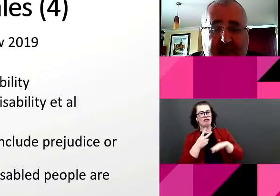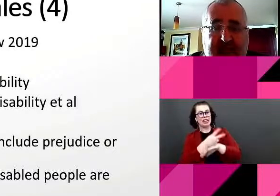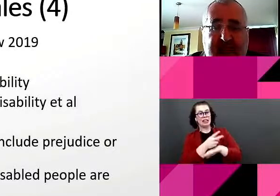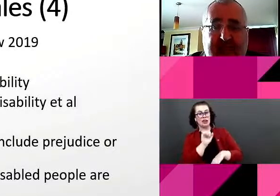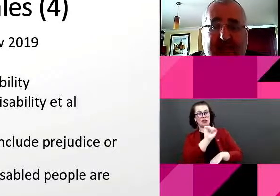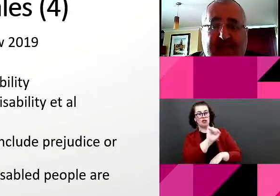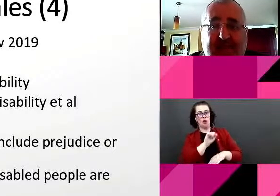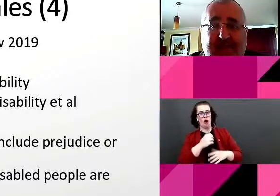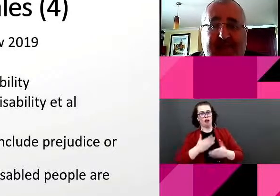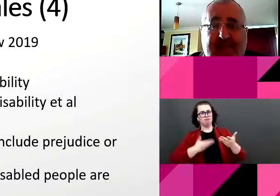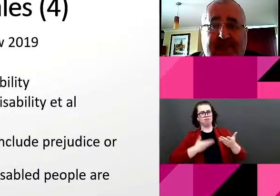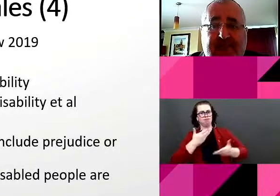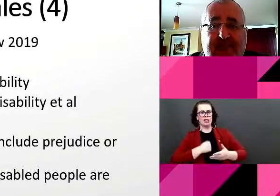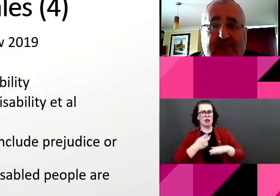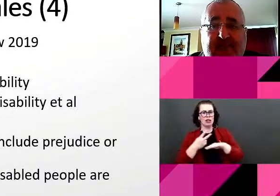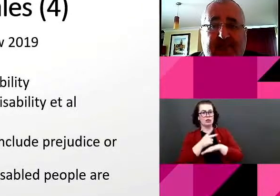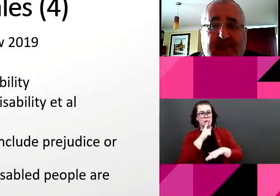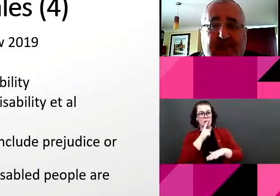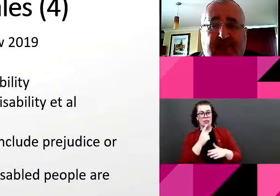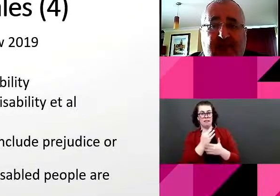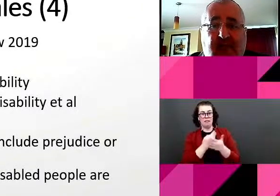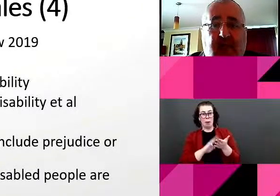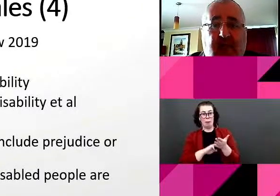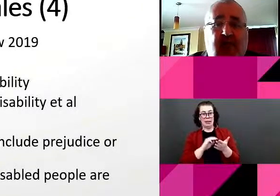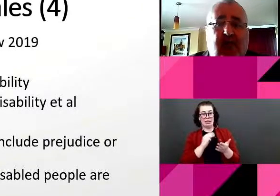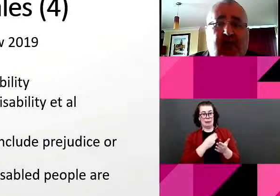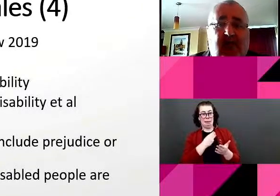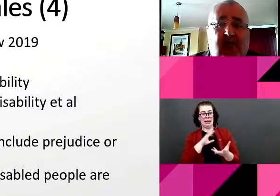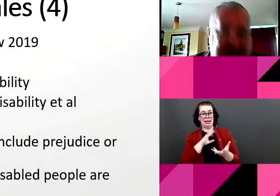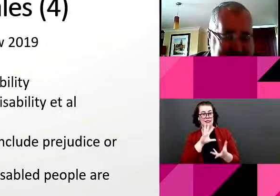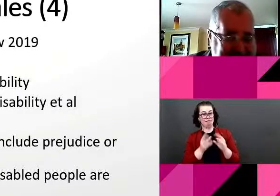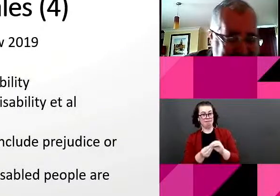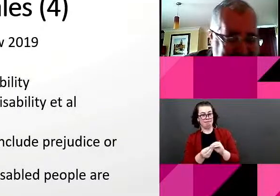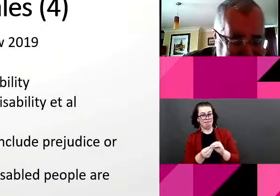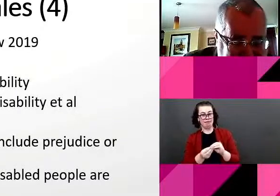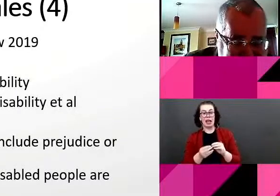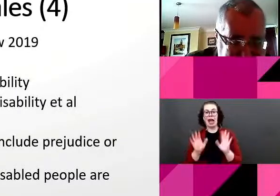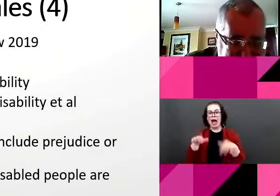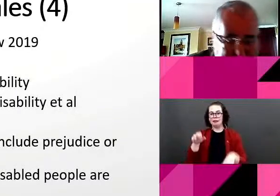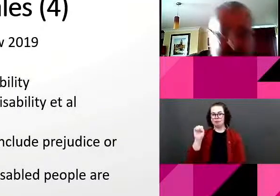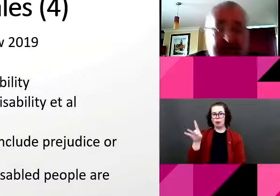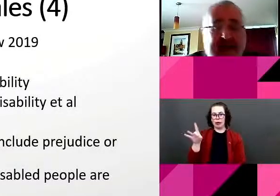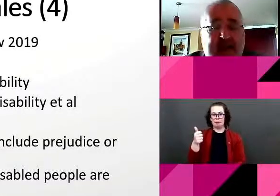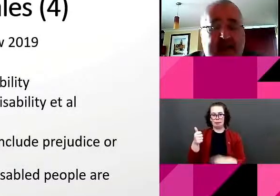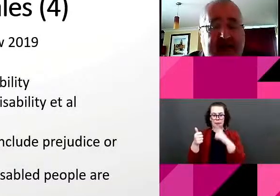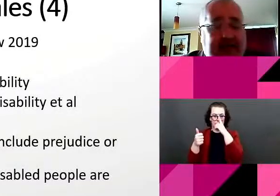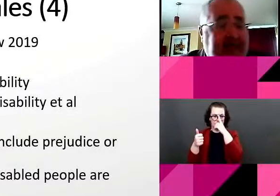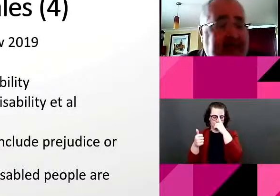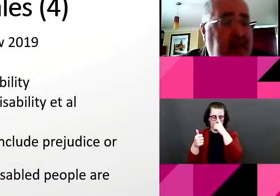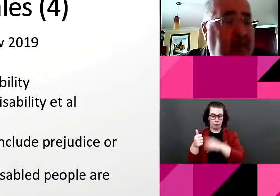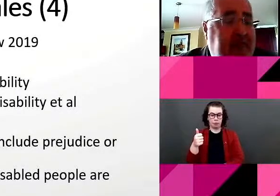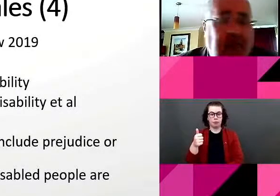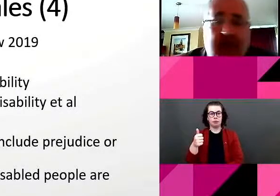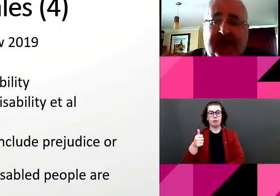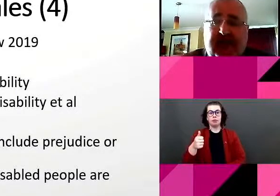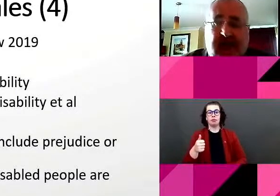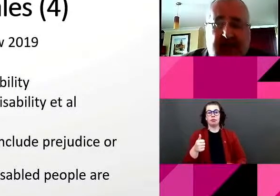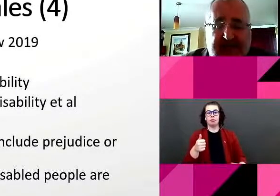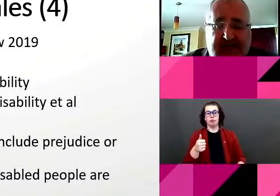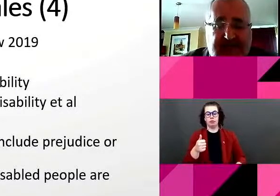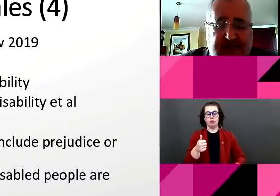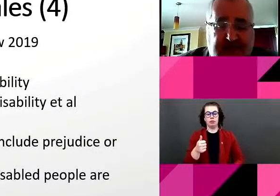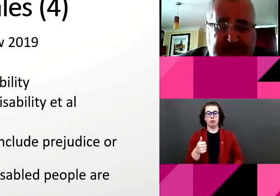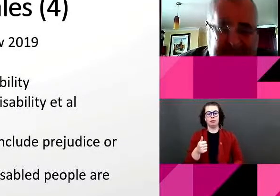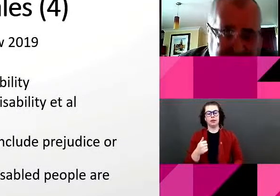flow, but maybe just in the next couple of minutes, you might be able to come to a conclusion. Okay. Then the one thing